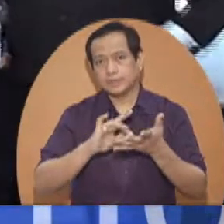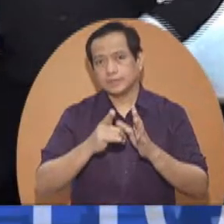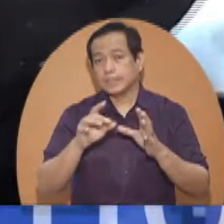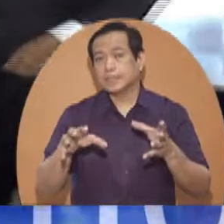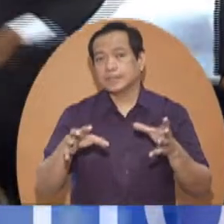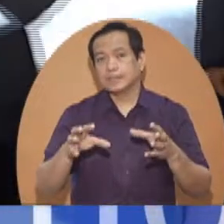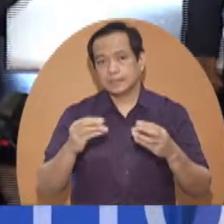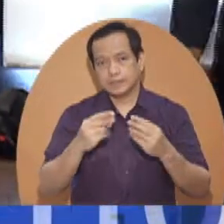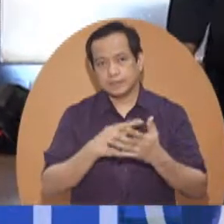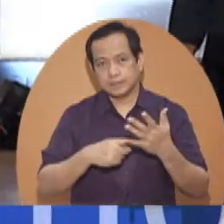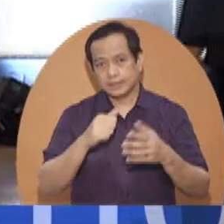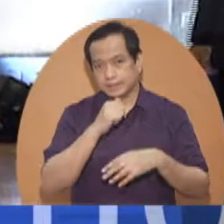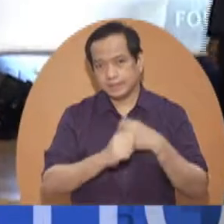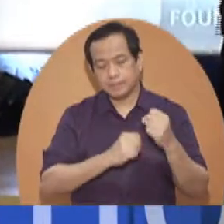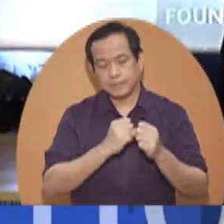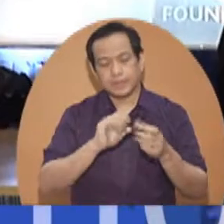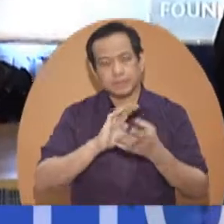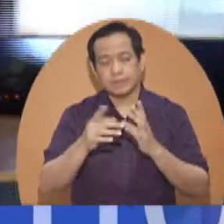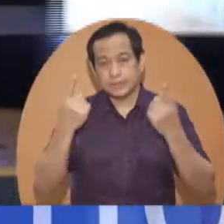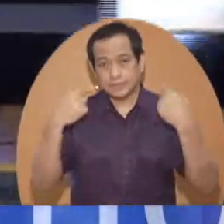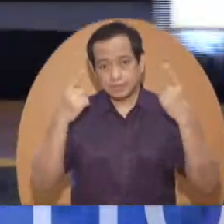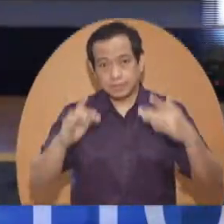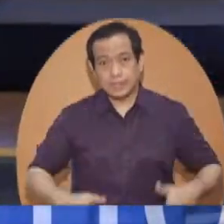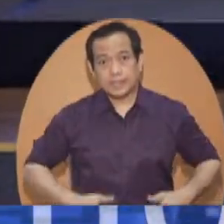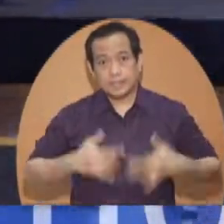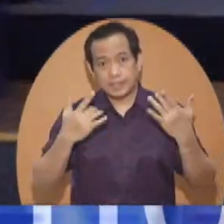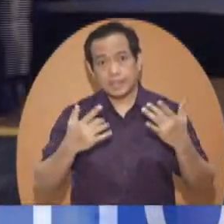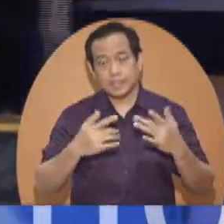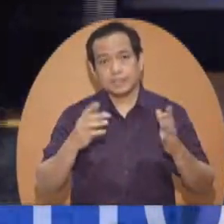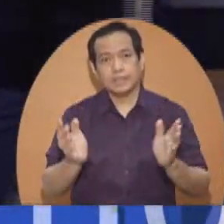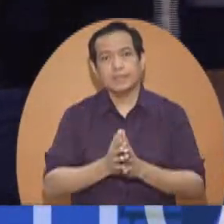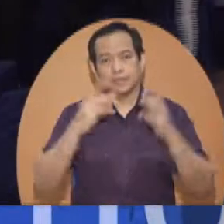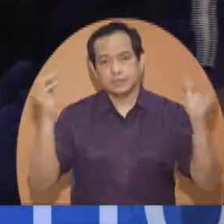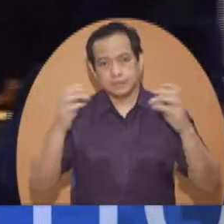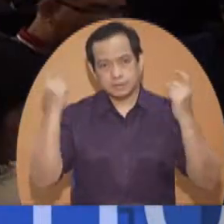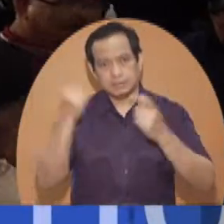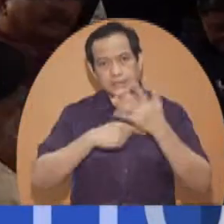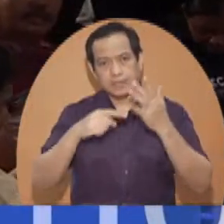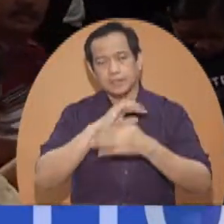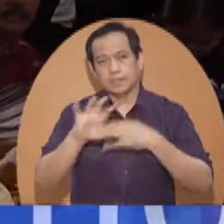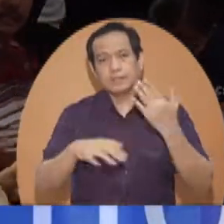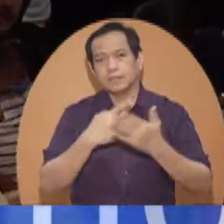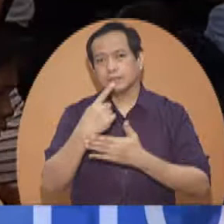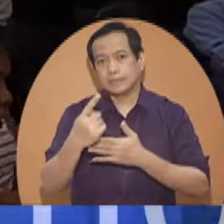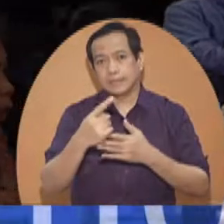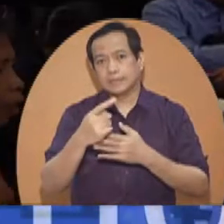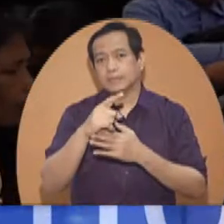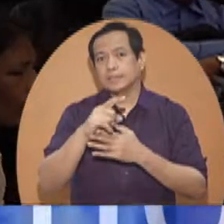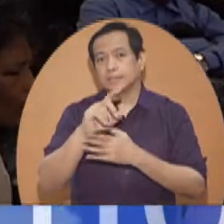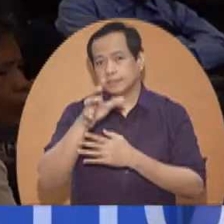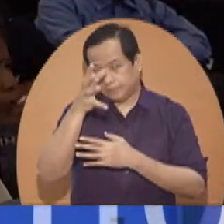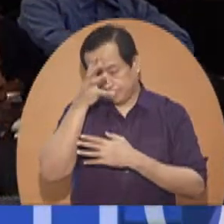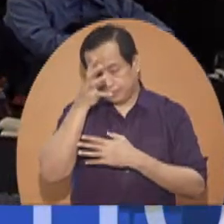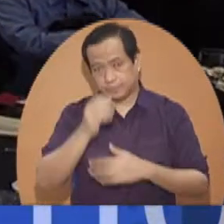tao na dumanas ng hirap at nagtagumpay naman sa buhay. Magpugay tayo sa ating nag-iisang